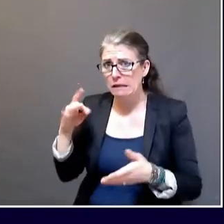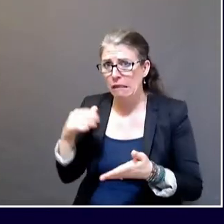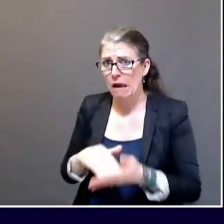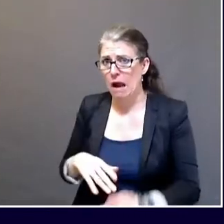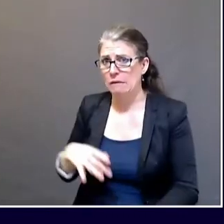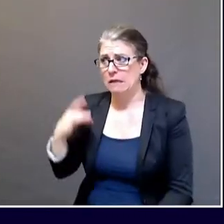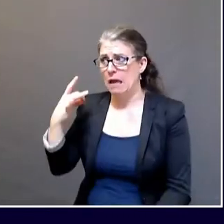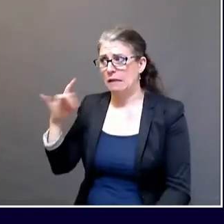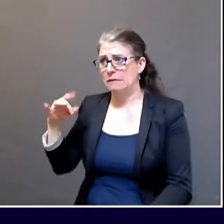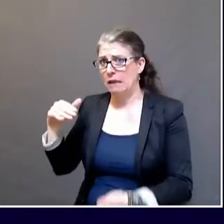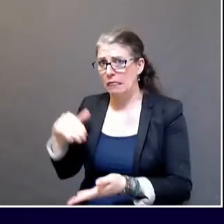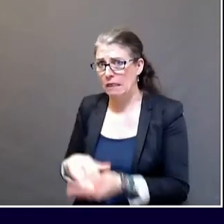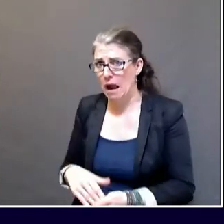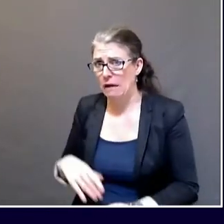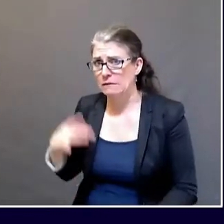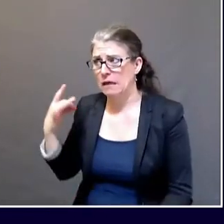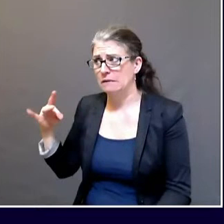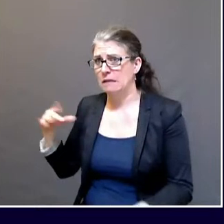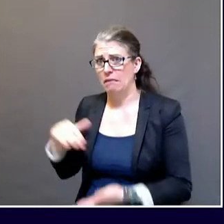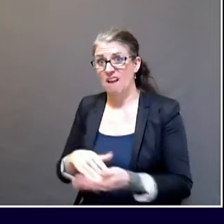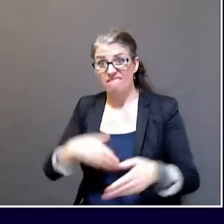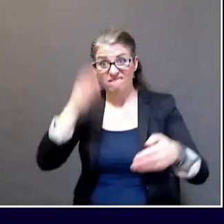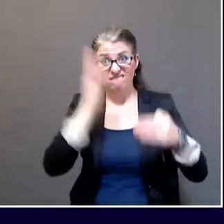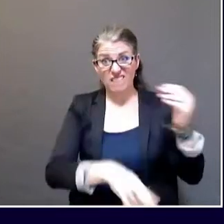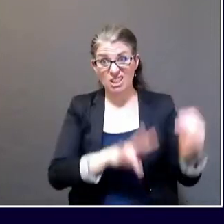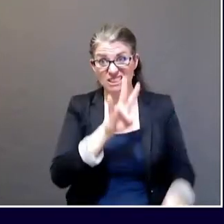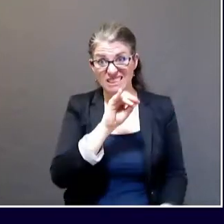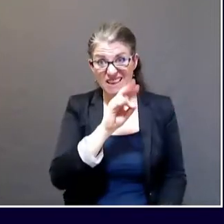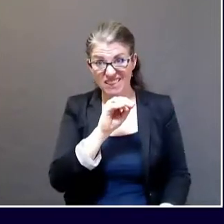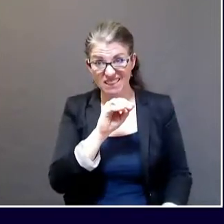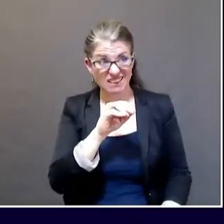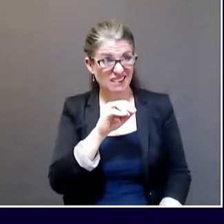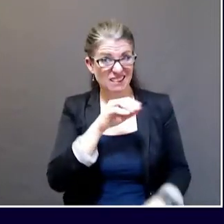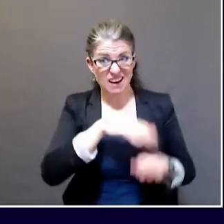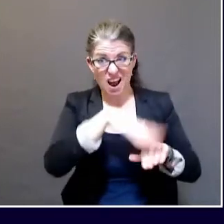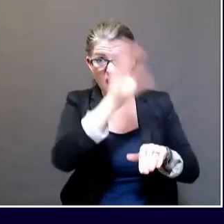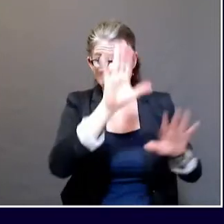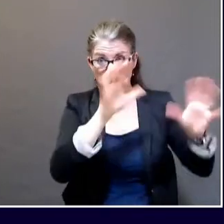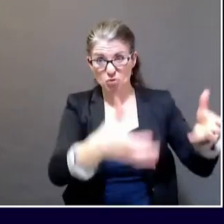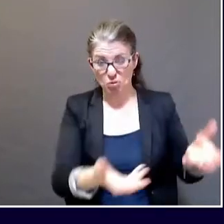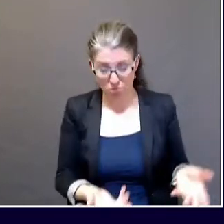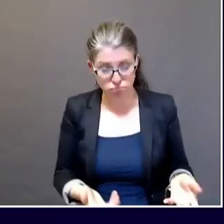And I'm going to turn it over to Hannah at News Center next.